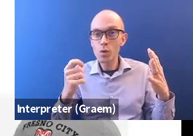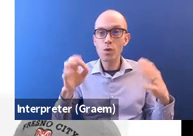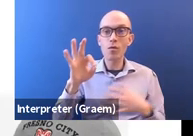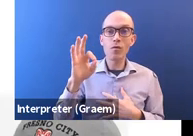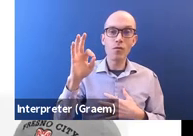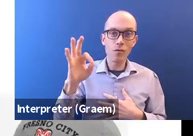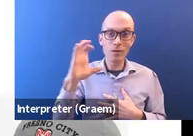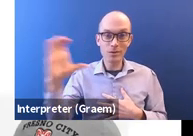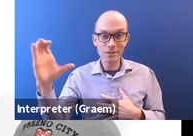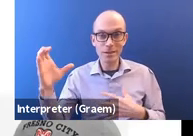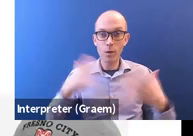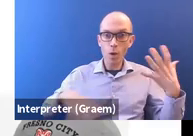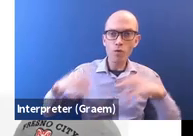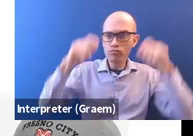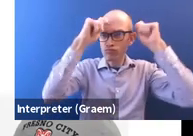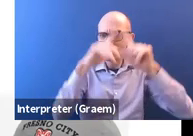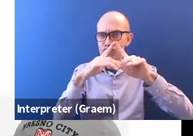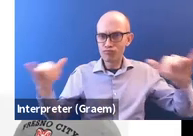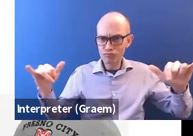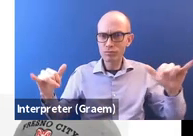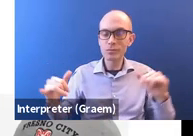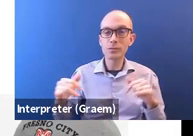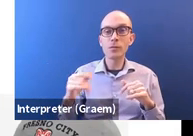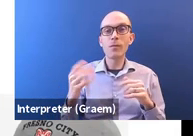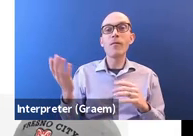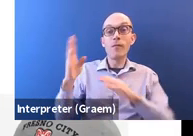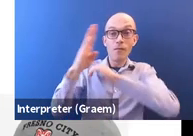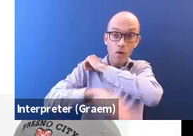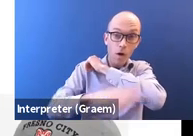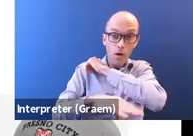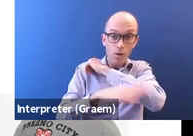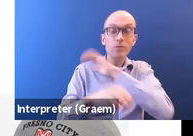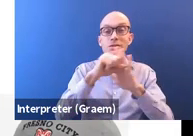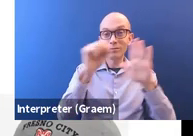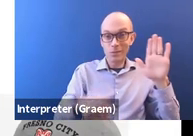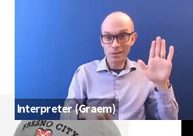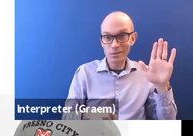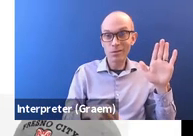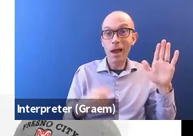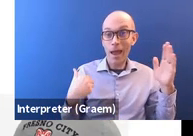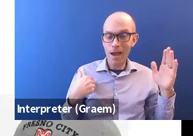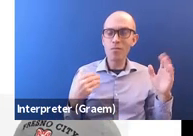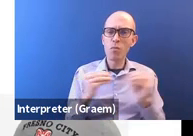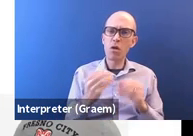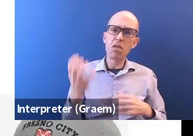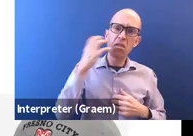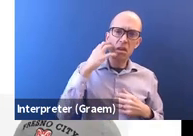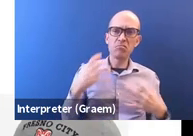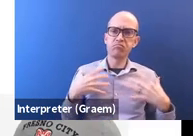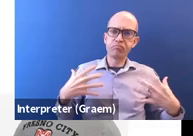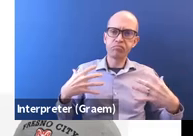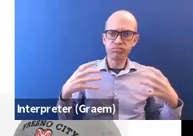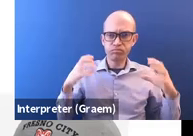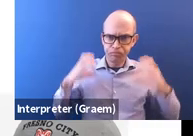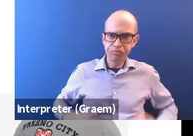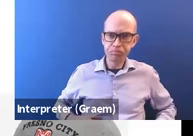for the fall semester, and we're actually getting in some spring stuff. So the fall stuff's going to be a little heavier, some of the jackets, some of the sweaters, so on and so